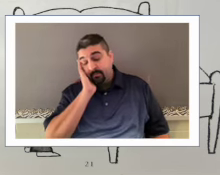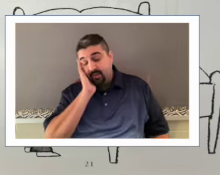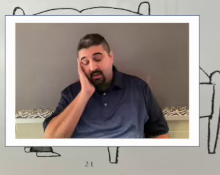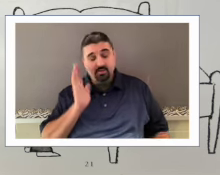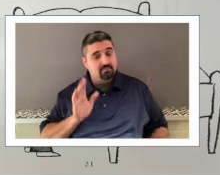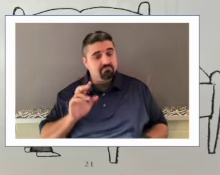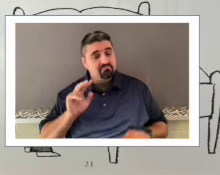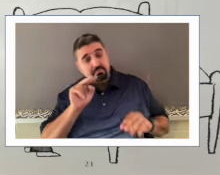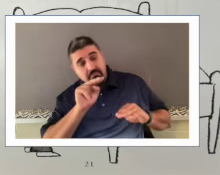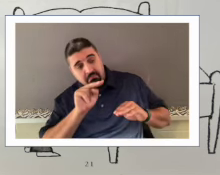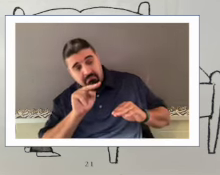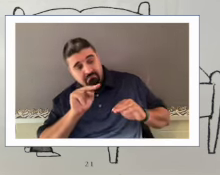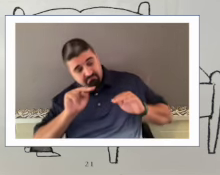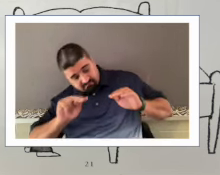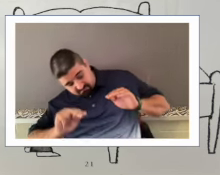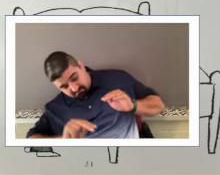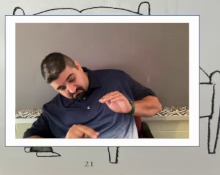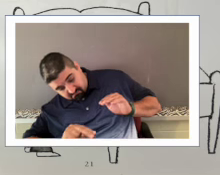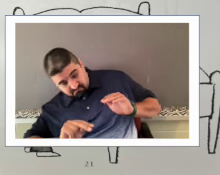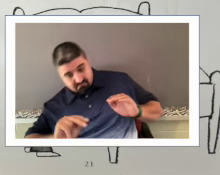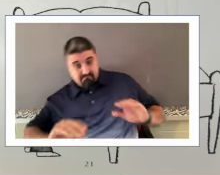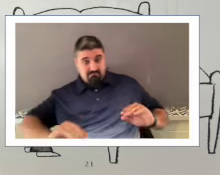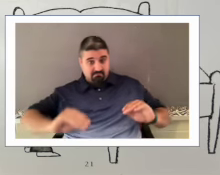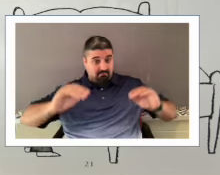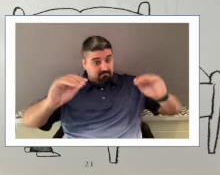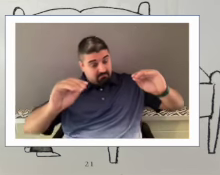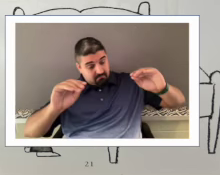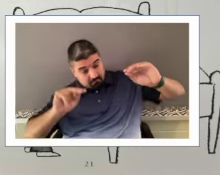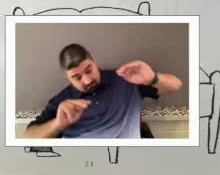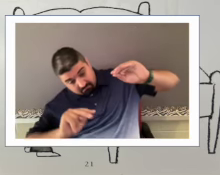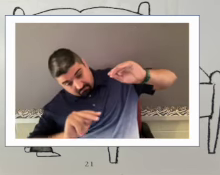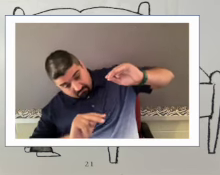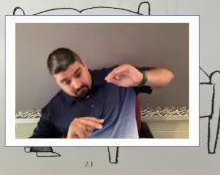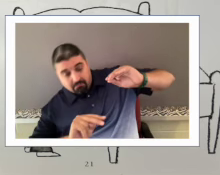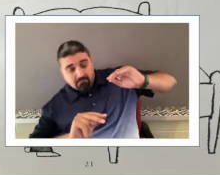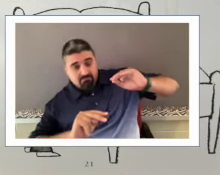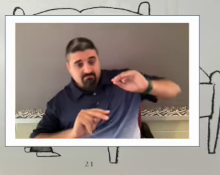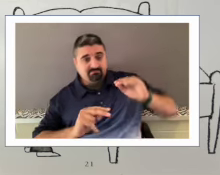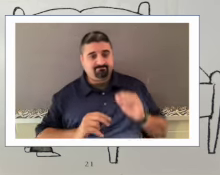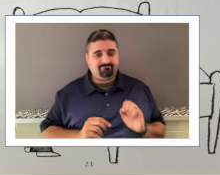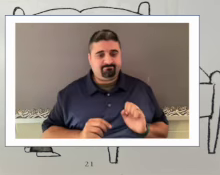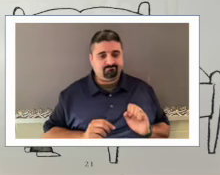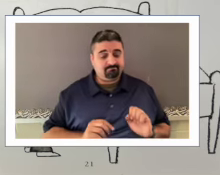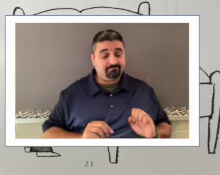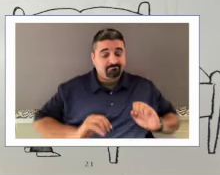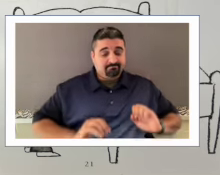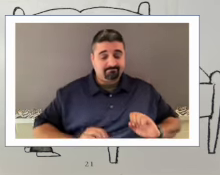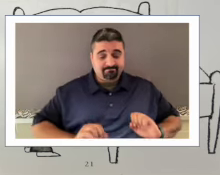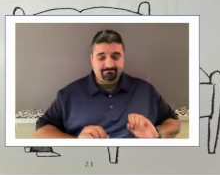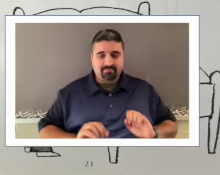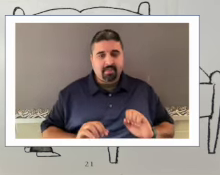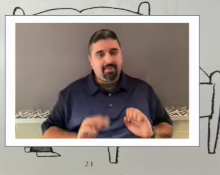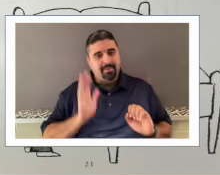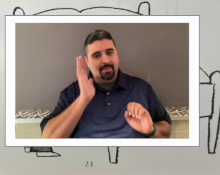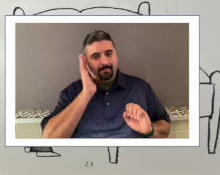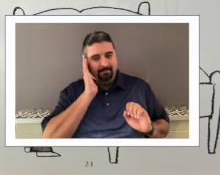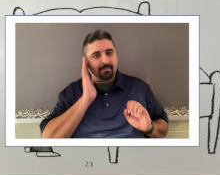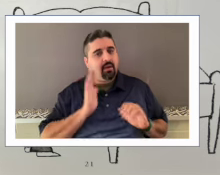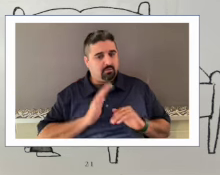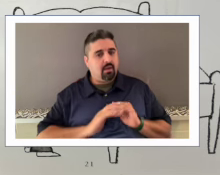I looked on the bed, under the bed, in the bed. The bed was